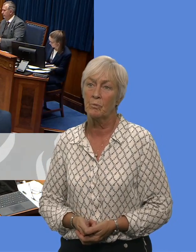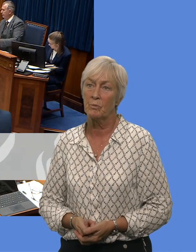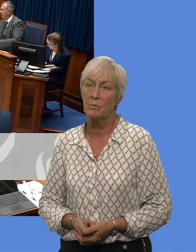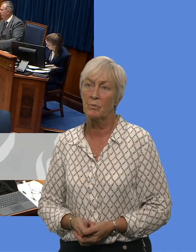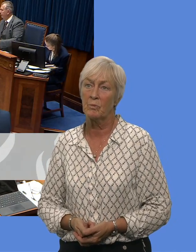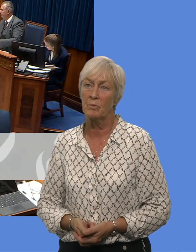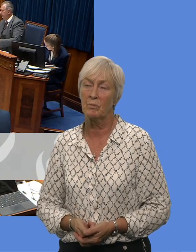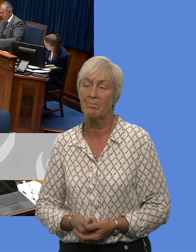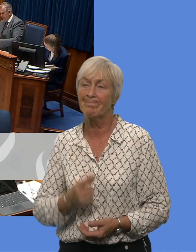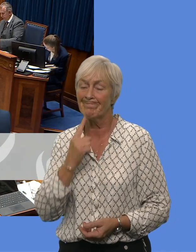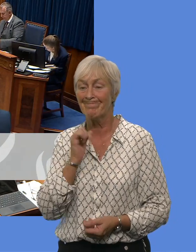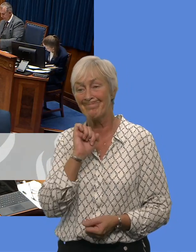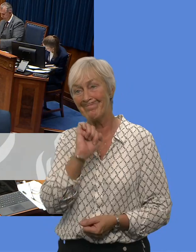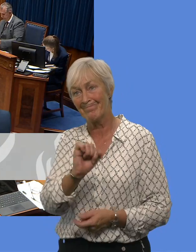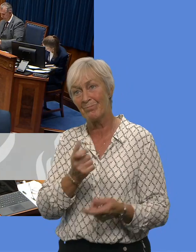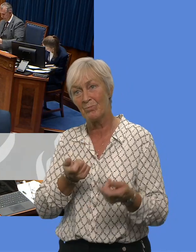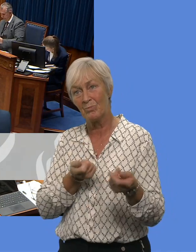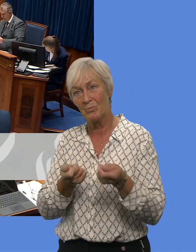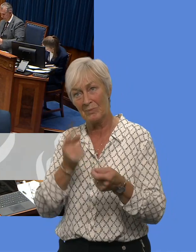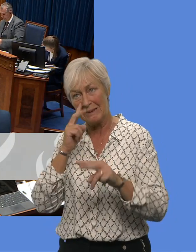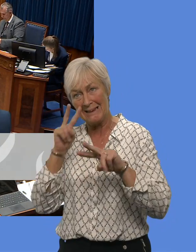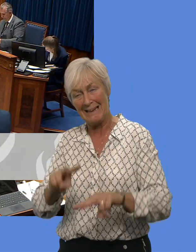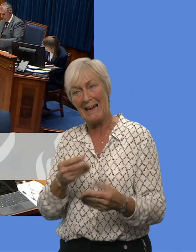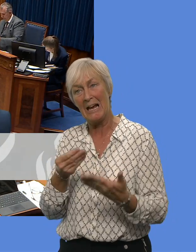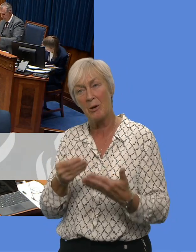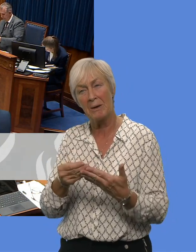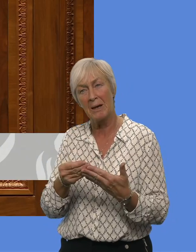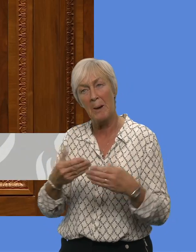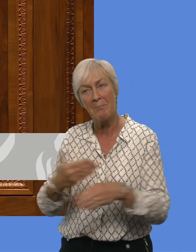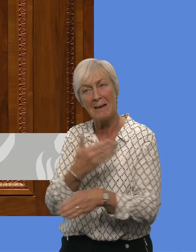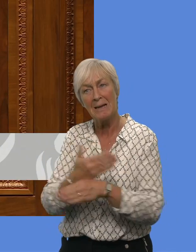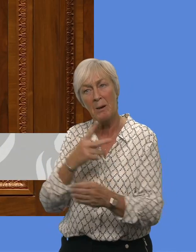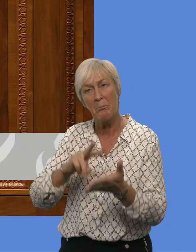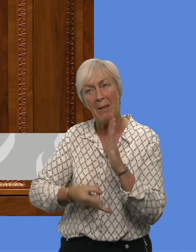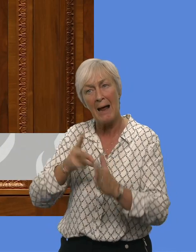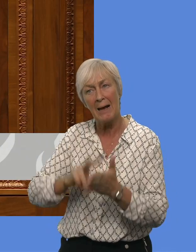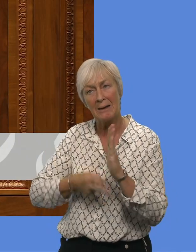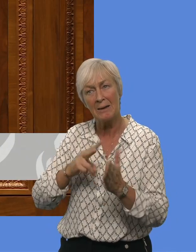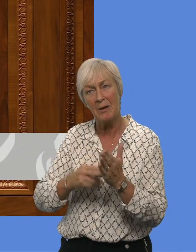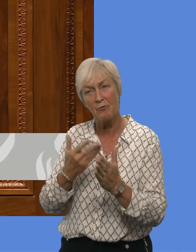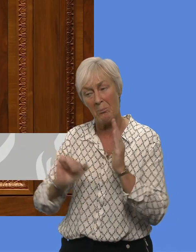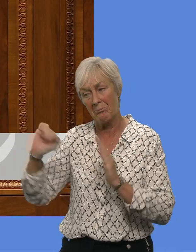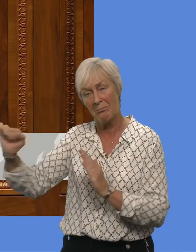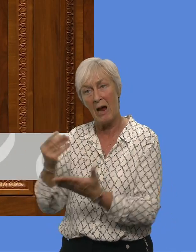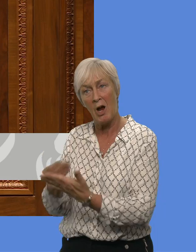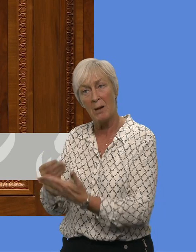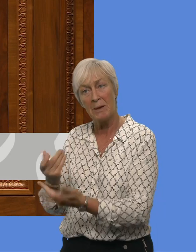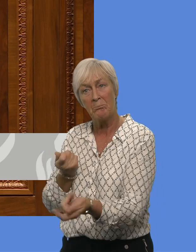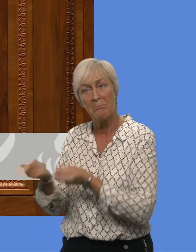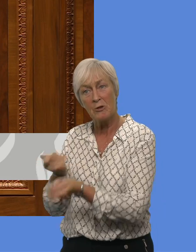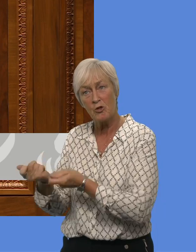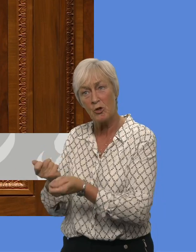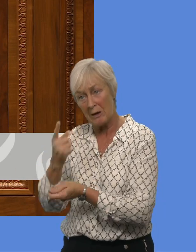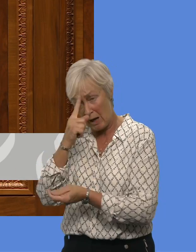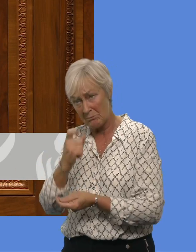Does the Deputy First Minister agree that the 3-year economic business plan launched by the Economy Minister today can